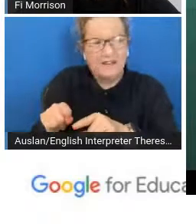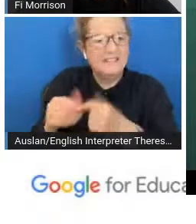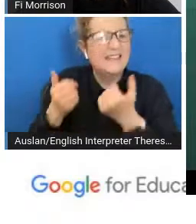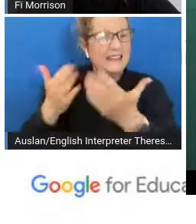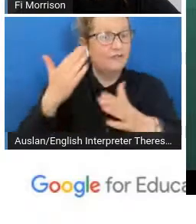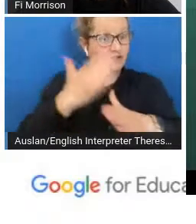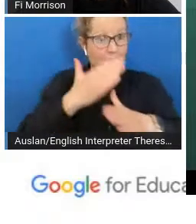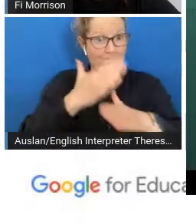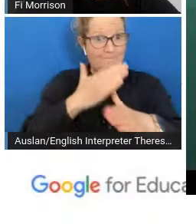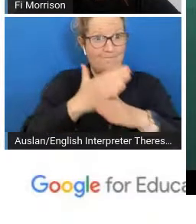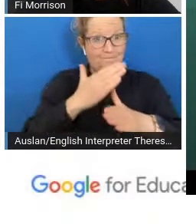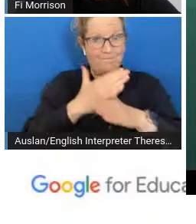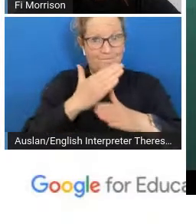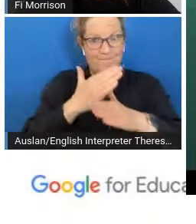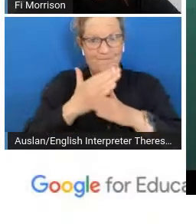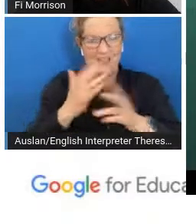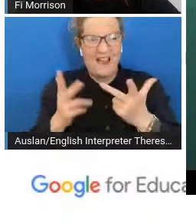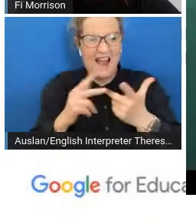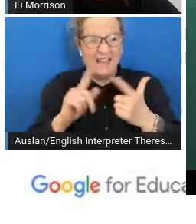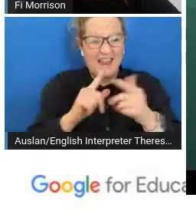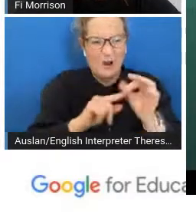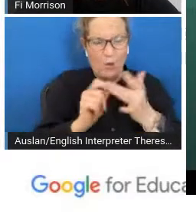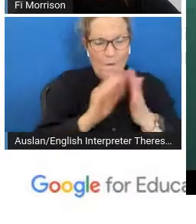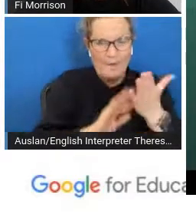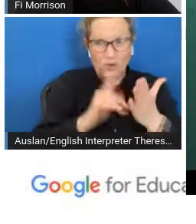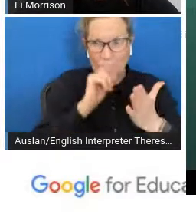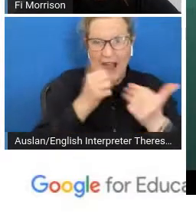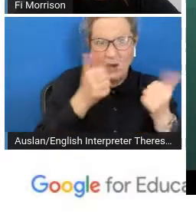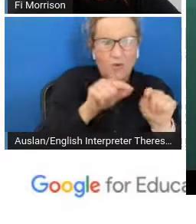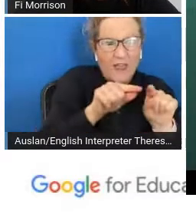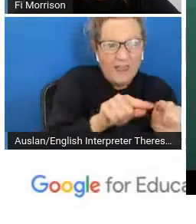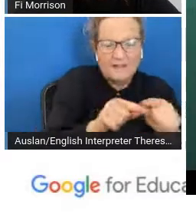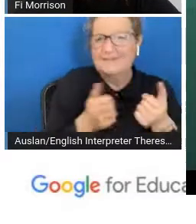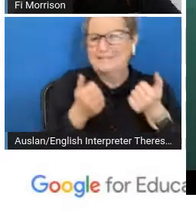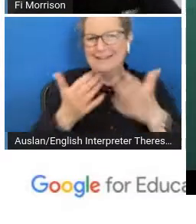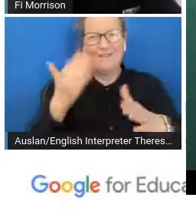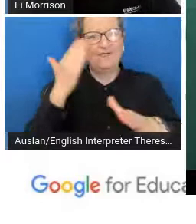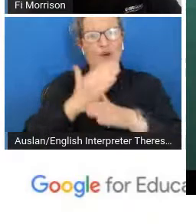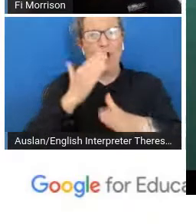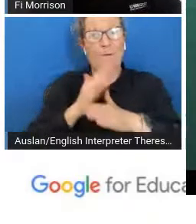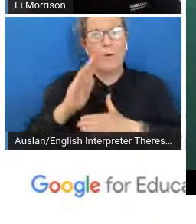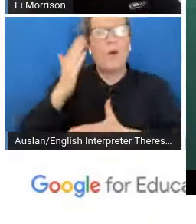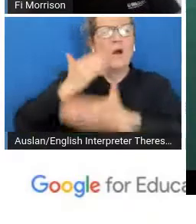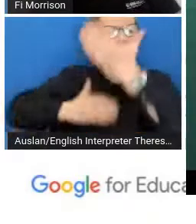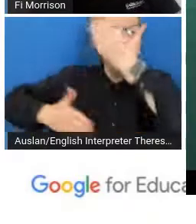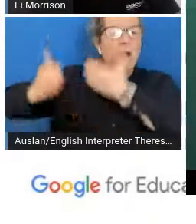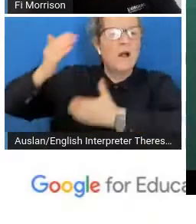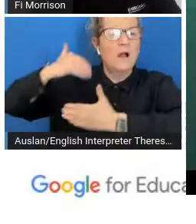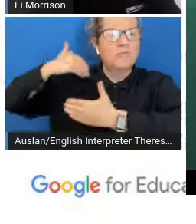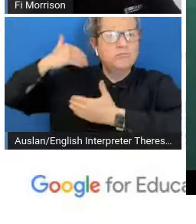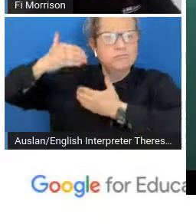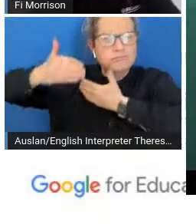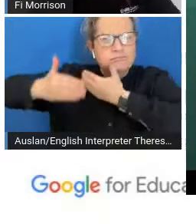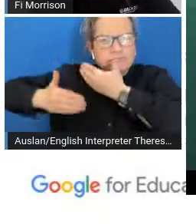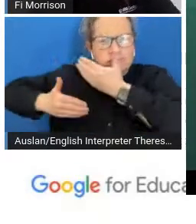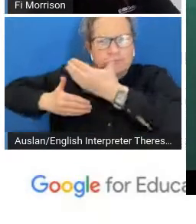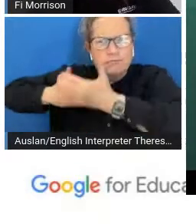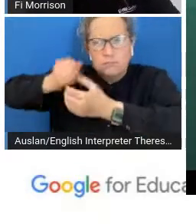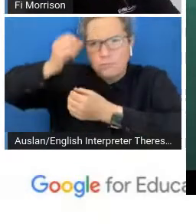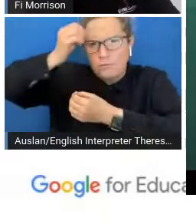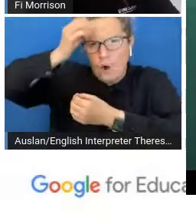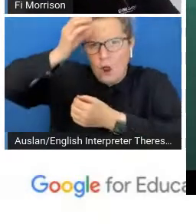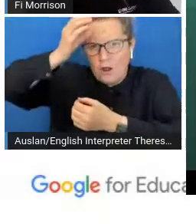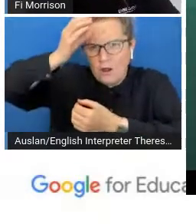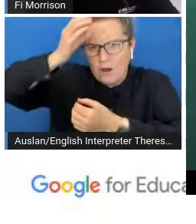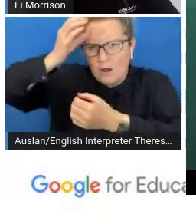you can operate a centrifuge, that's a job. If you can use your traditional knowledge and maintain that and combine the two, well,